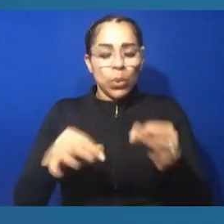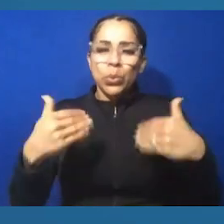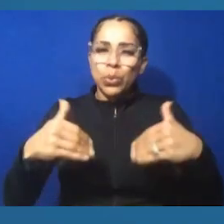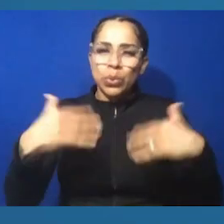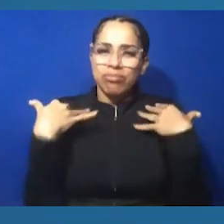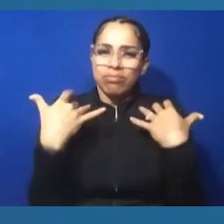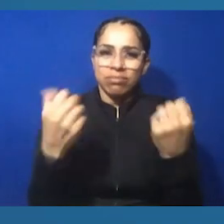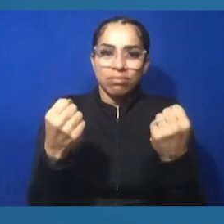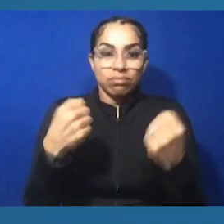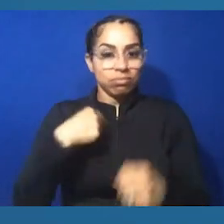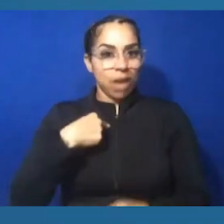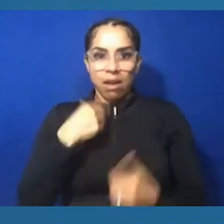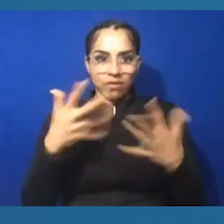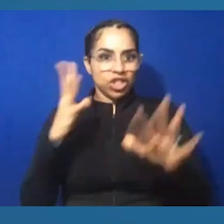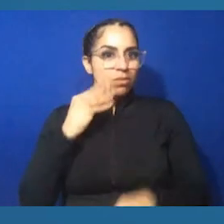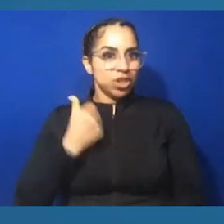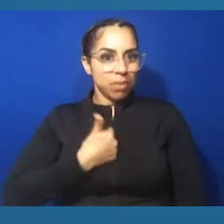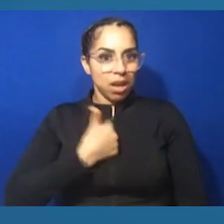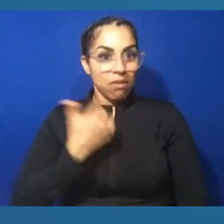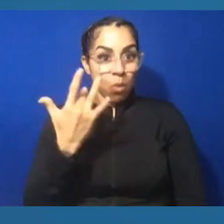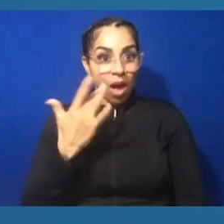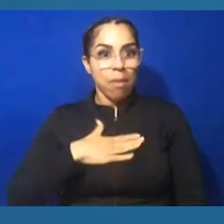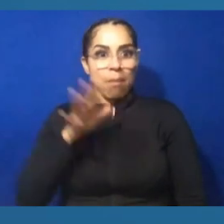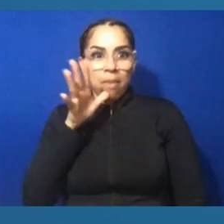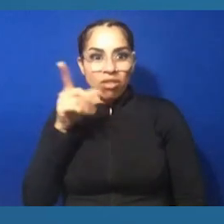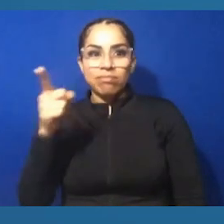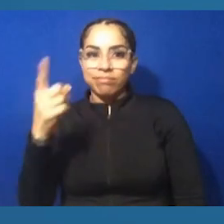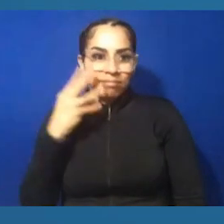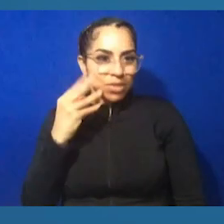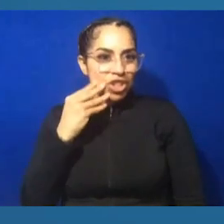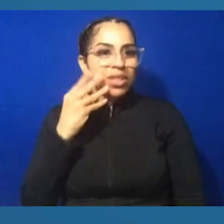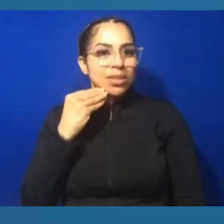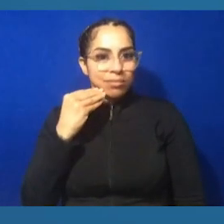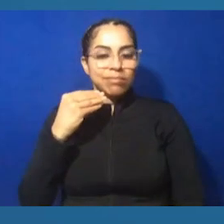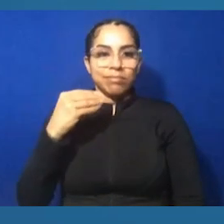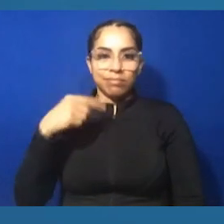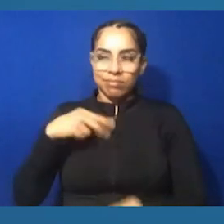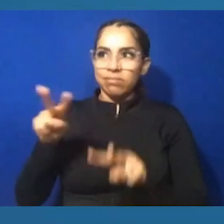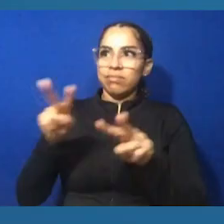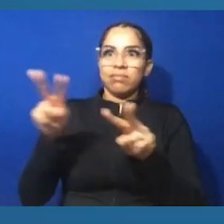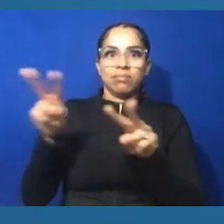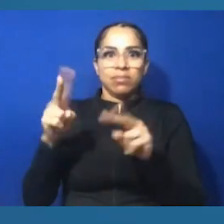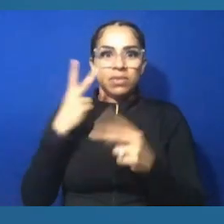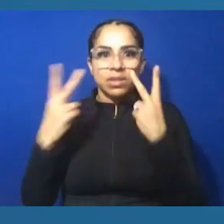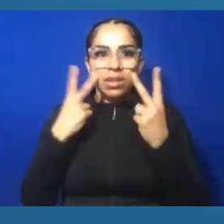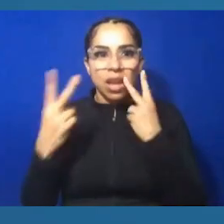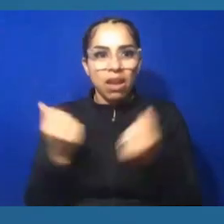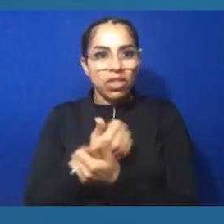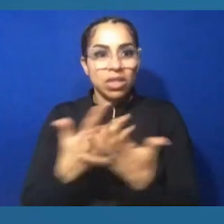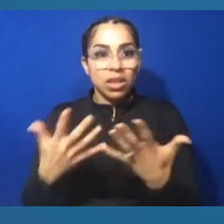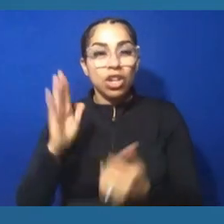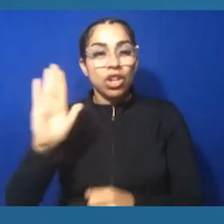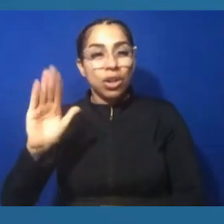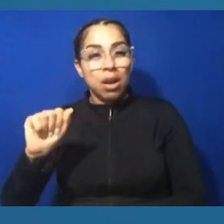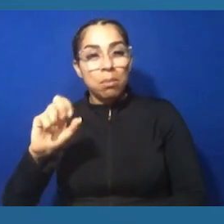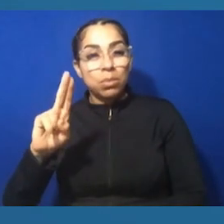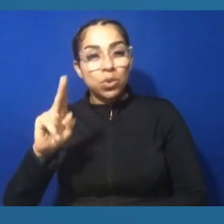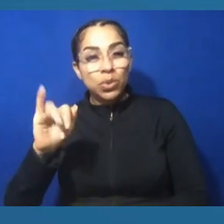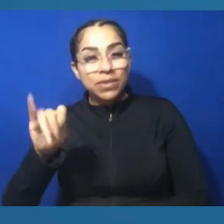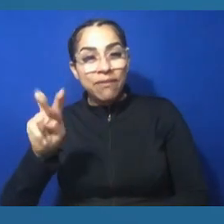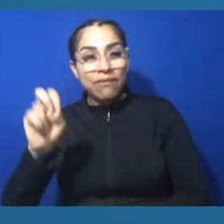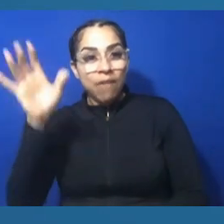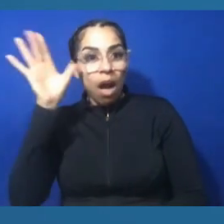until her abusive father finally moved out and left her and her mom alone. And my mother channeled that